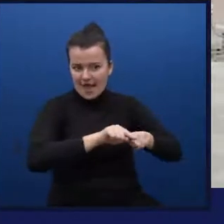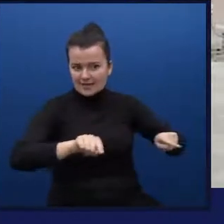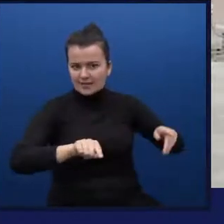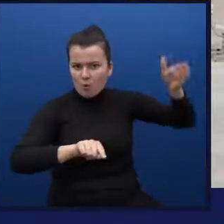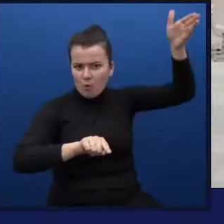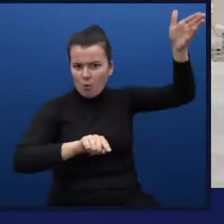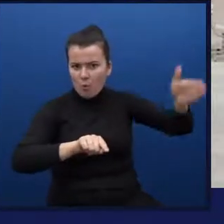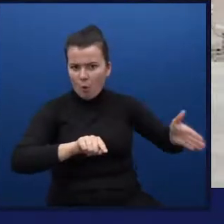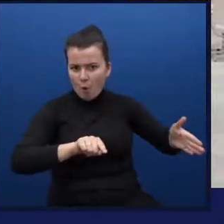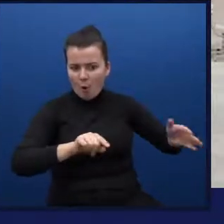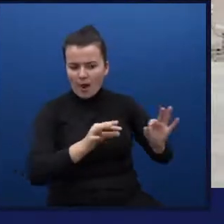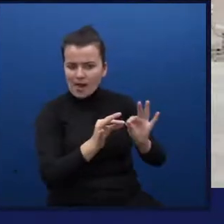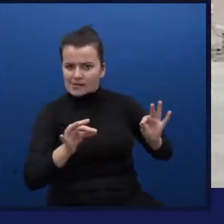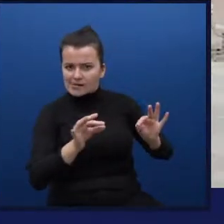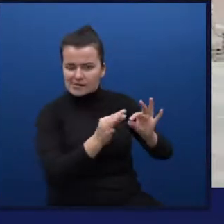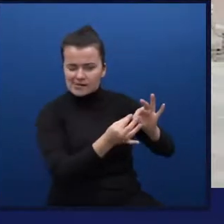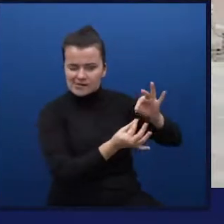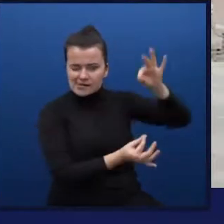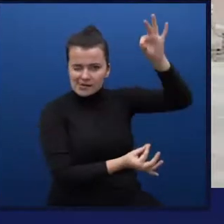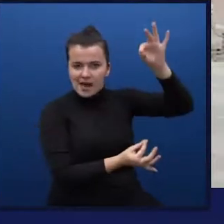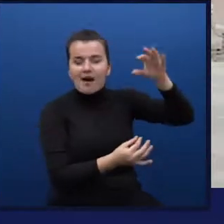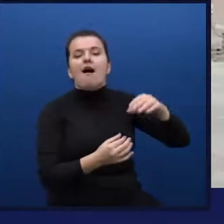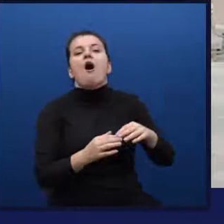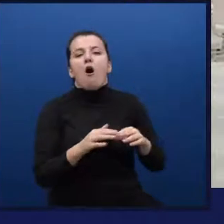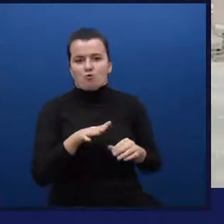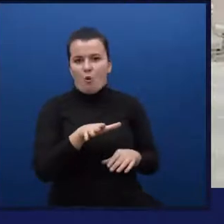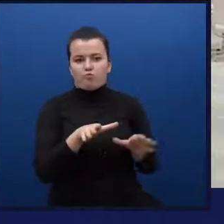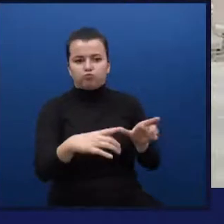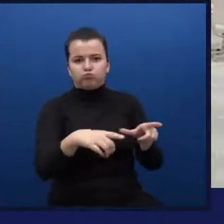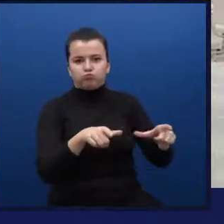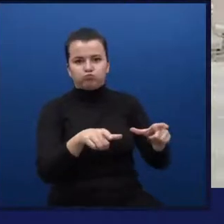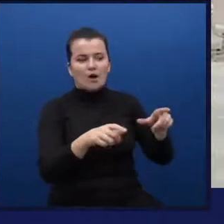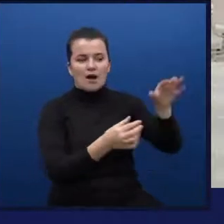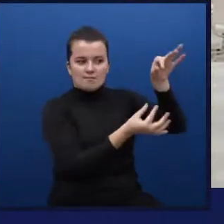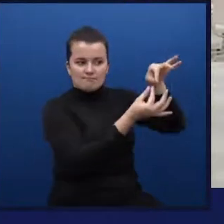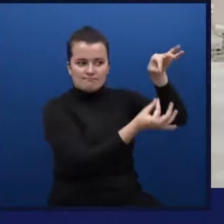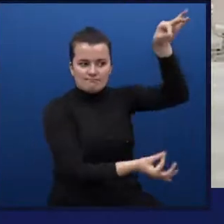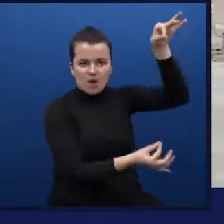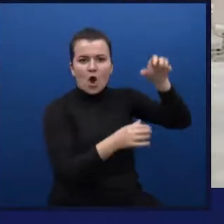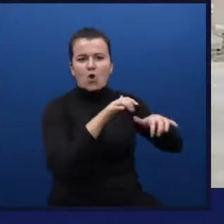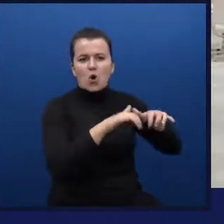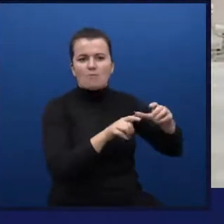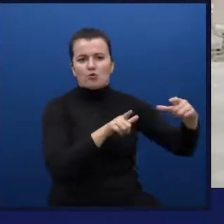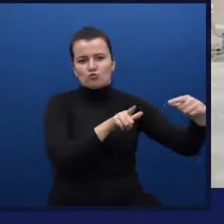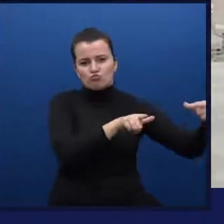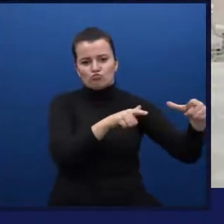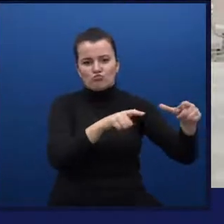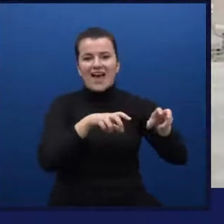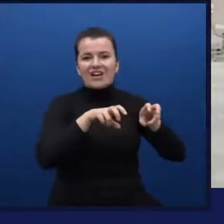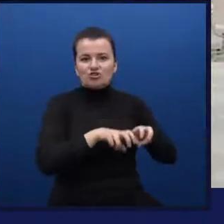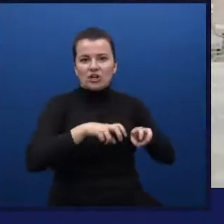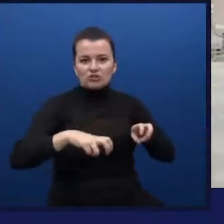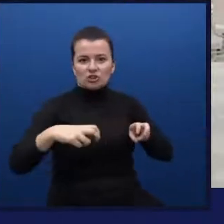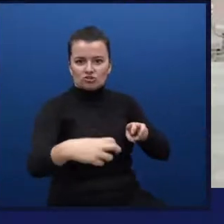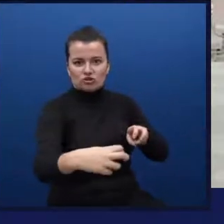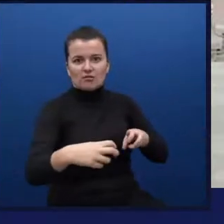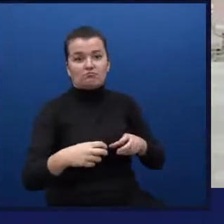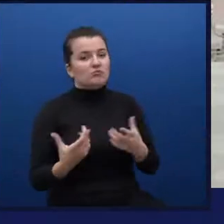therefore I know where to put computers, I know where to put chairs. And we can just automatically sort of run through that generation